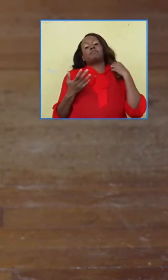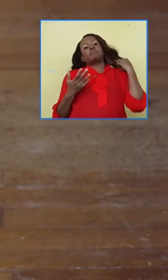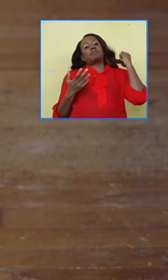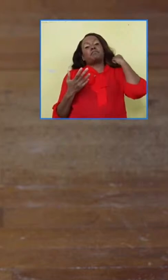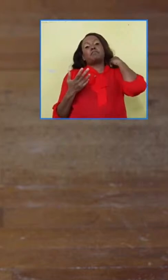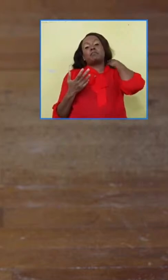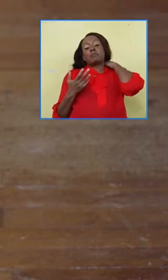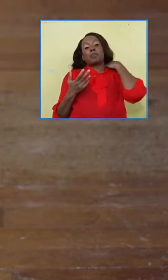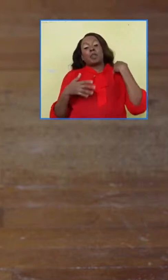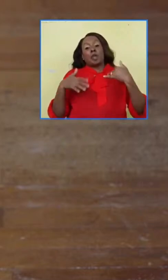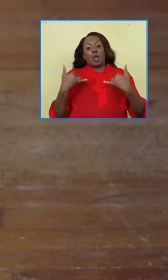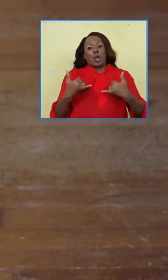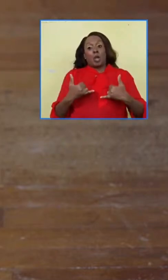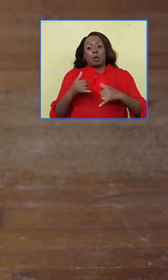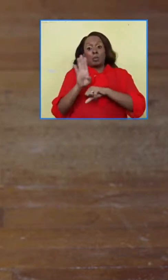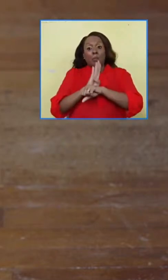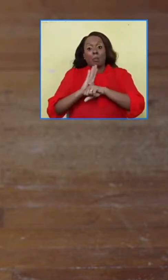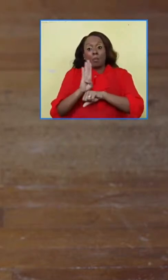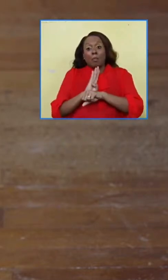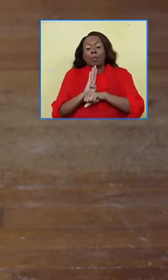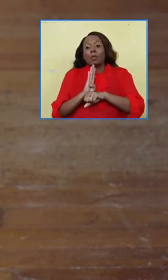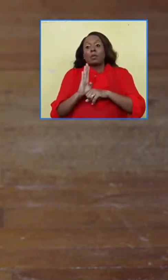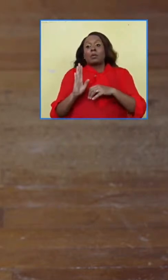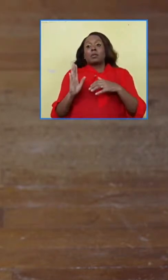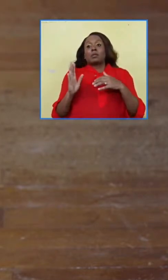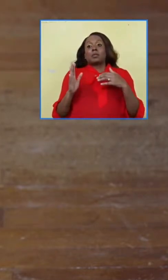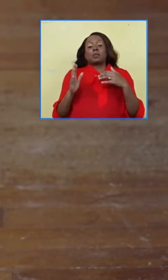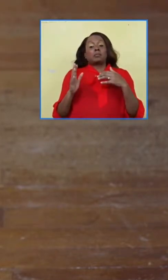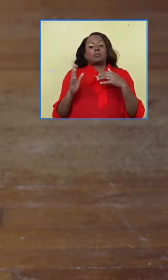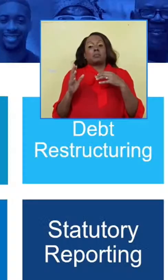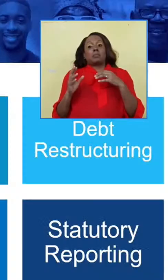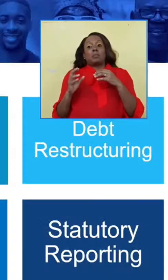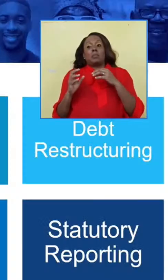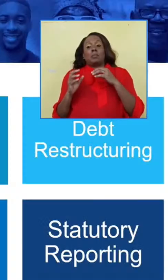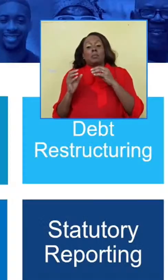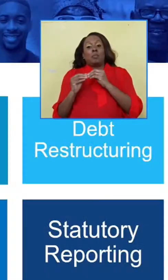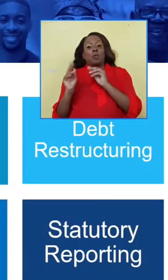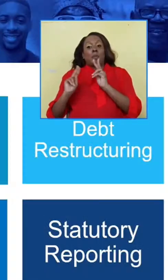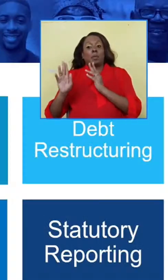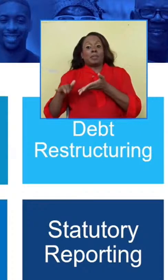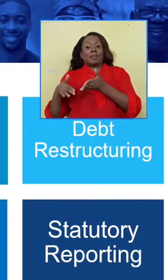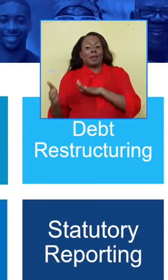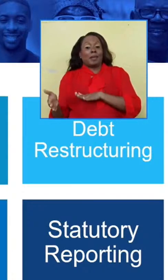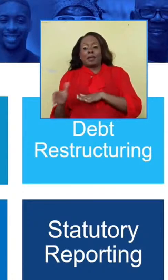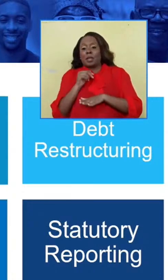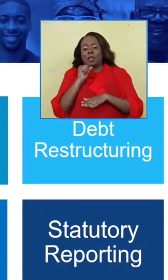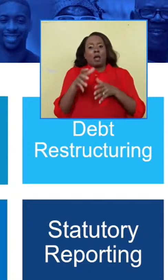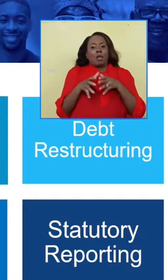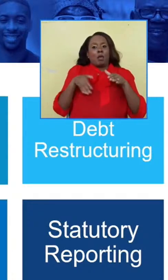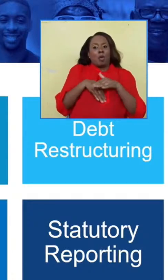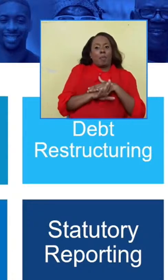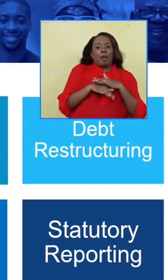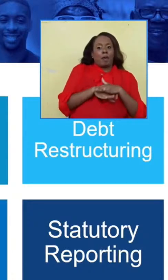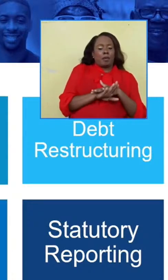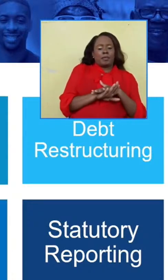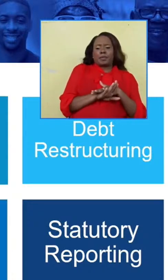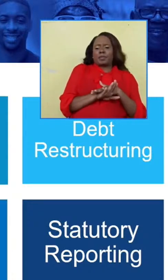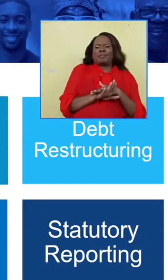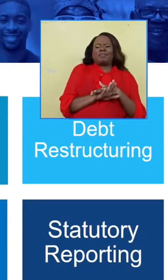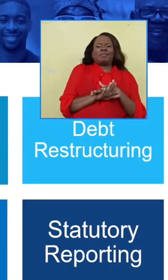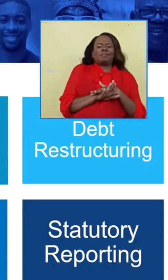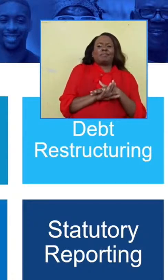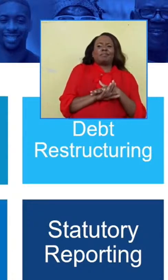What we have right now in Barbados is more deaths than births since 2017, which means that